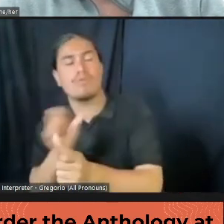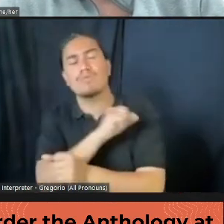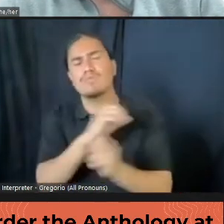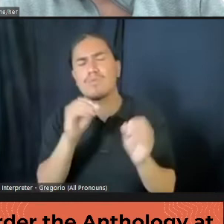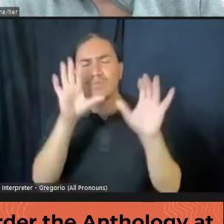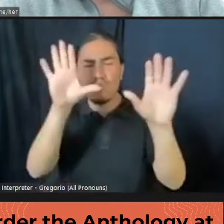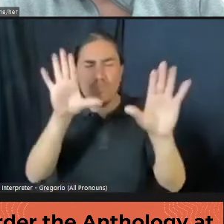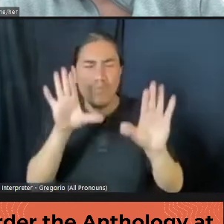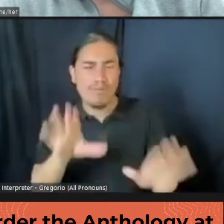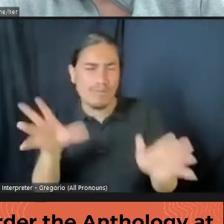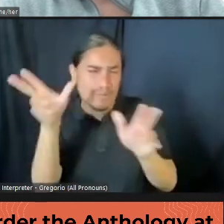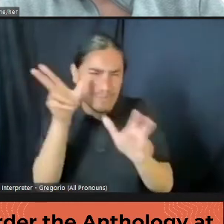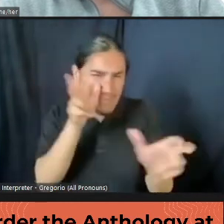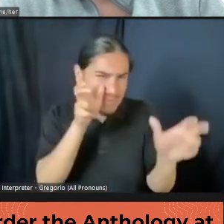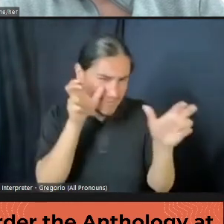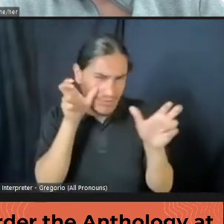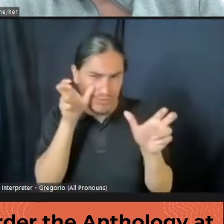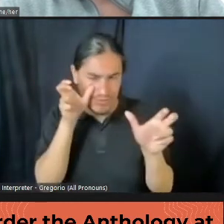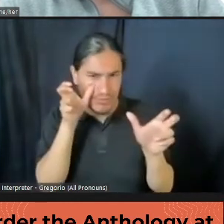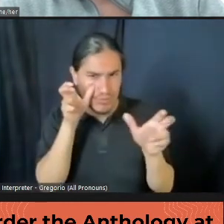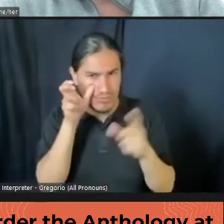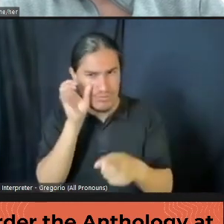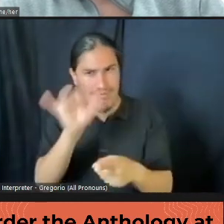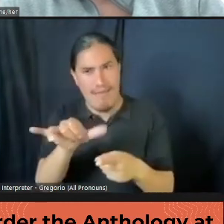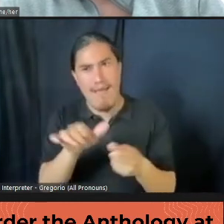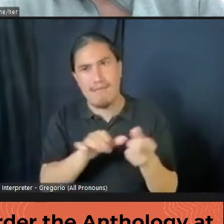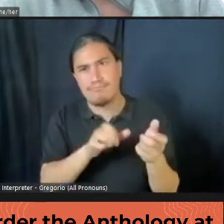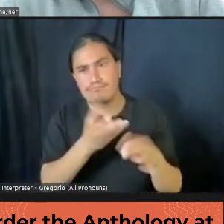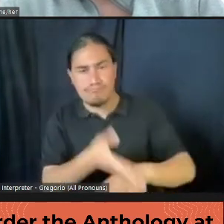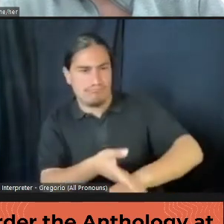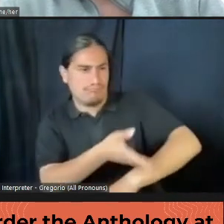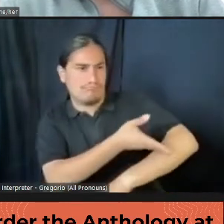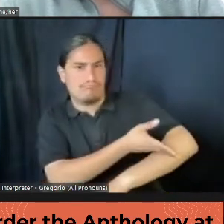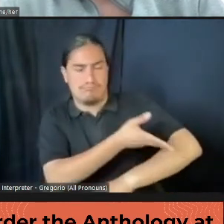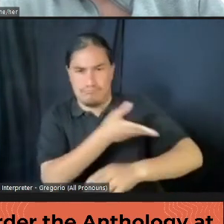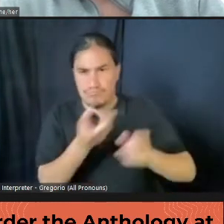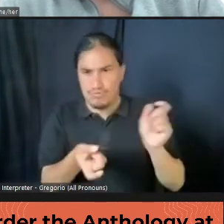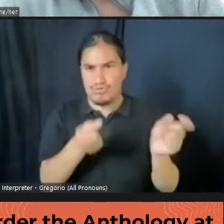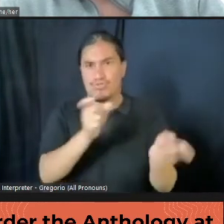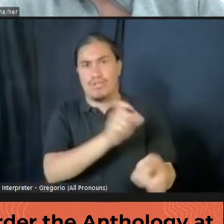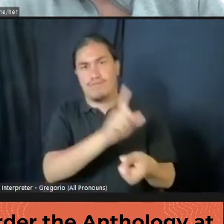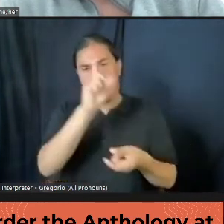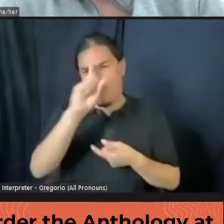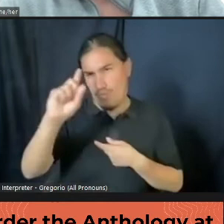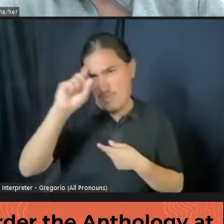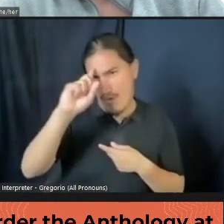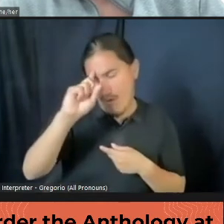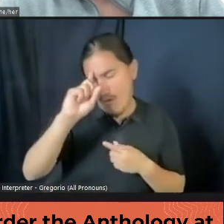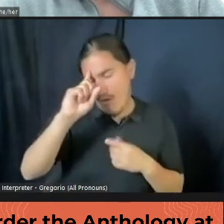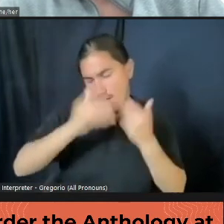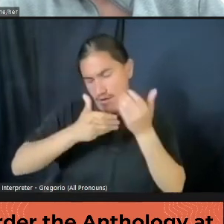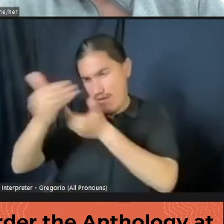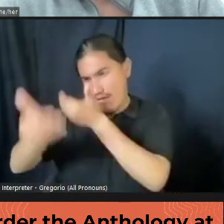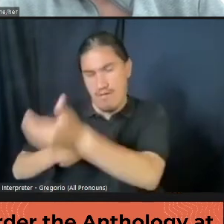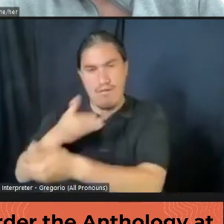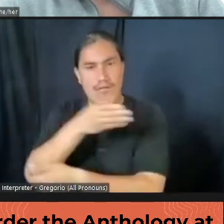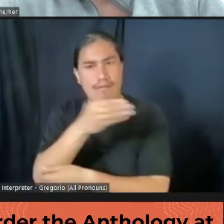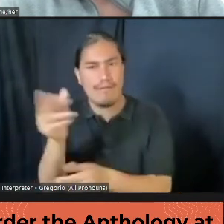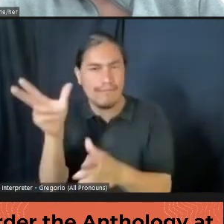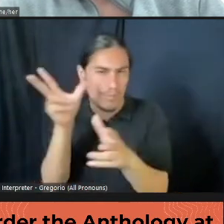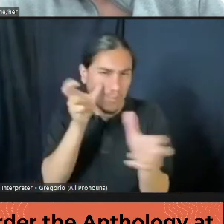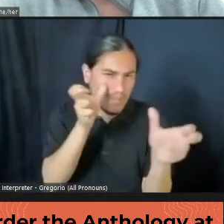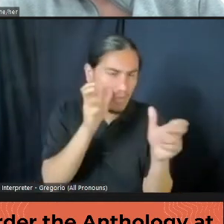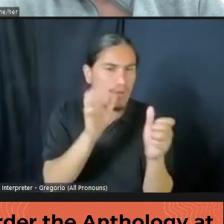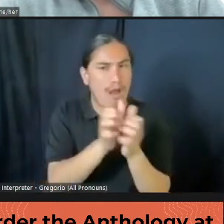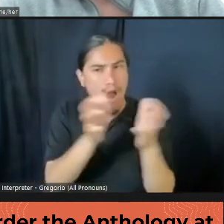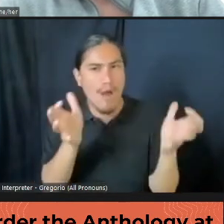to hear, just the evolution of thought, right? And to hear how much,